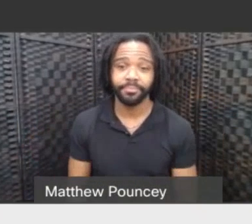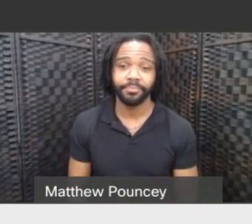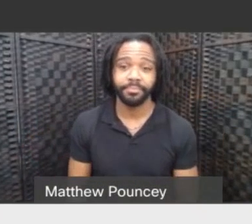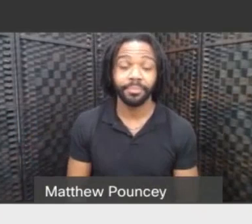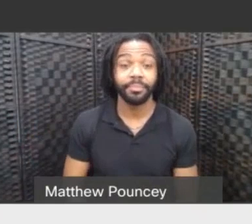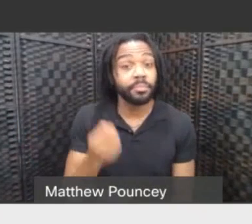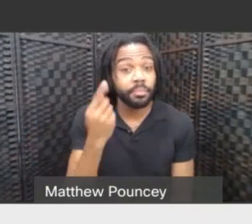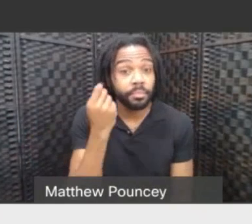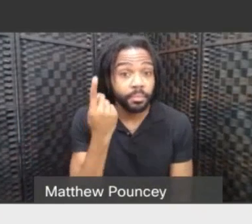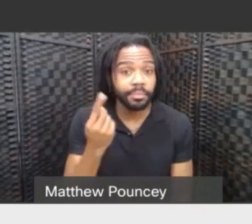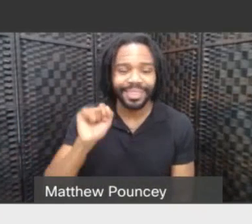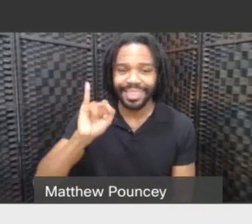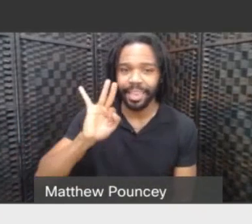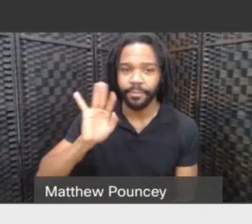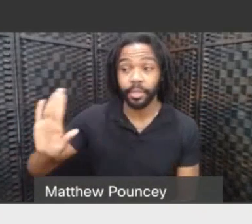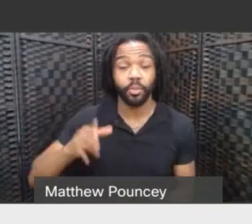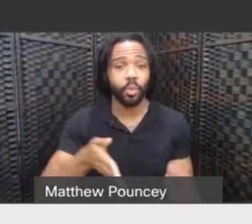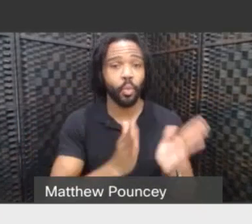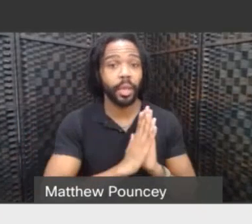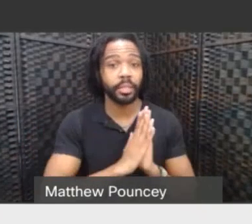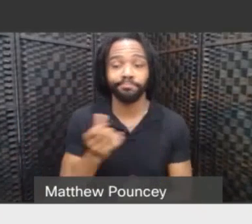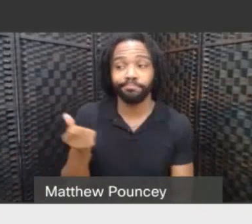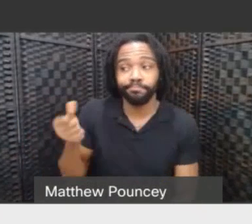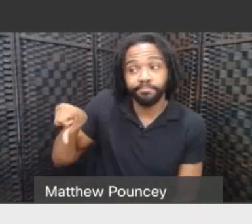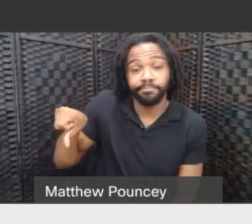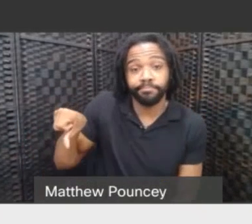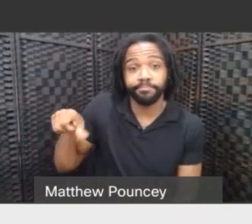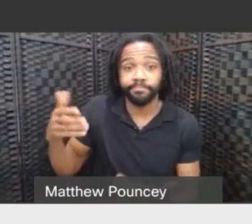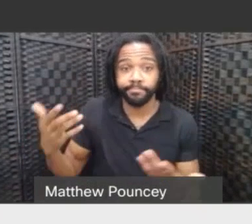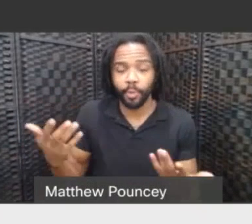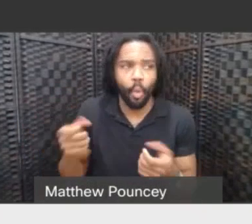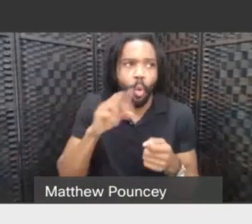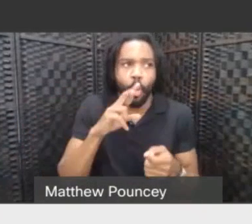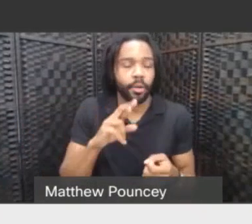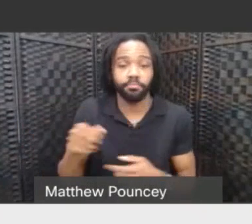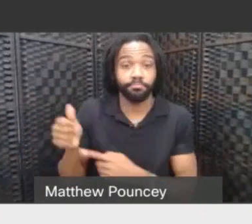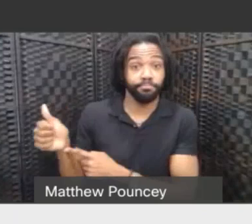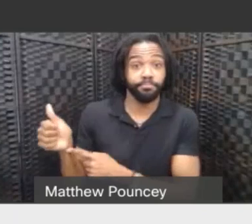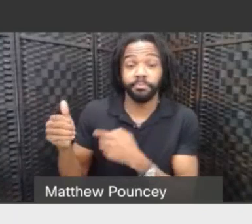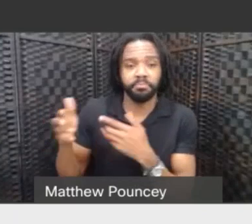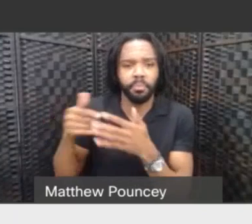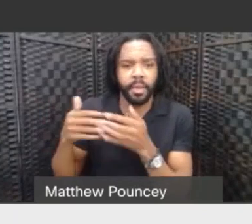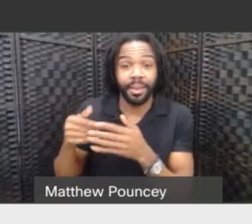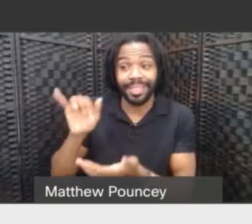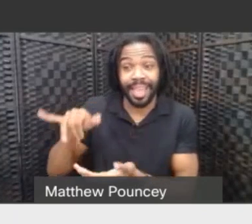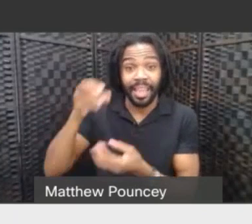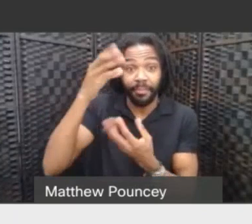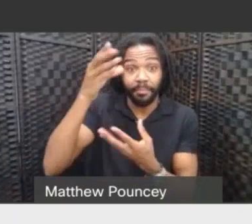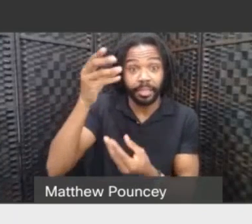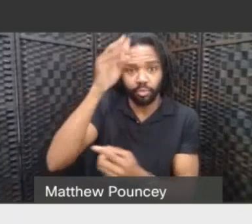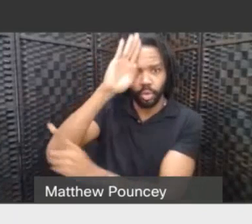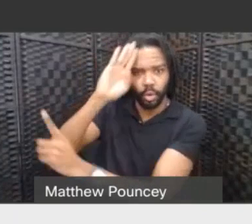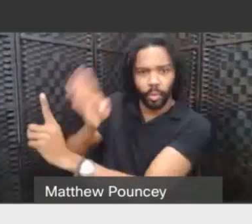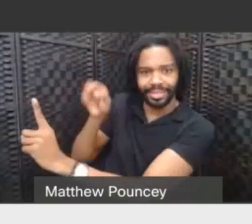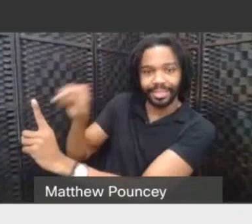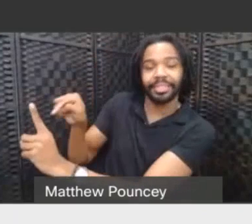If it's denied or granted, that information does only go to the